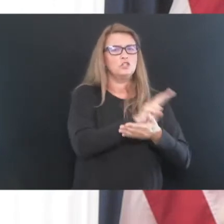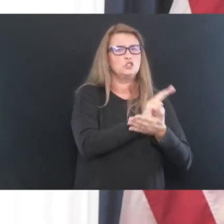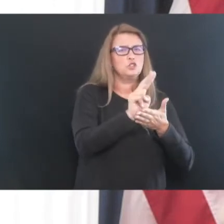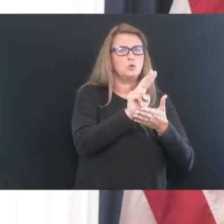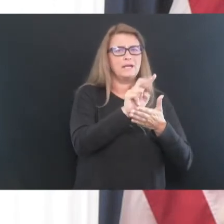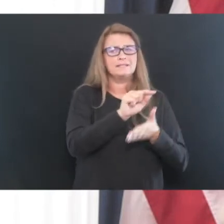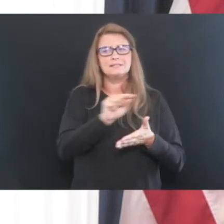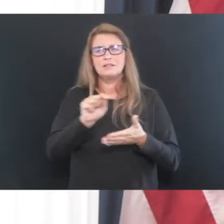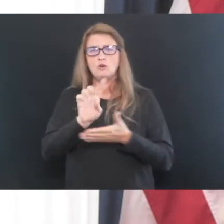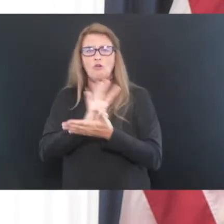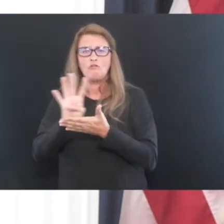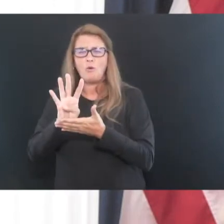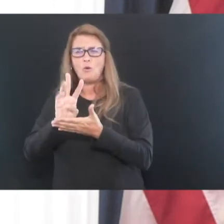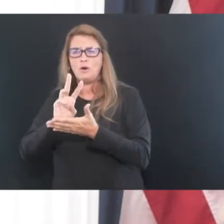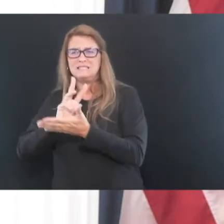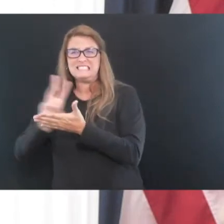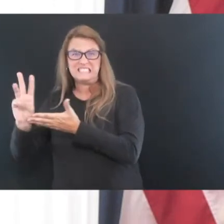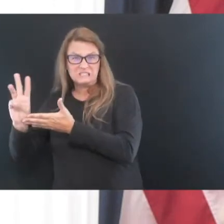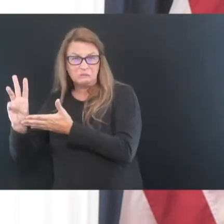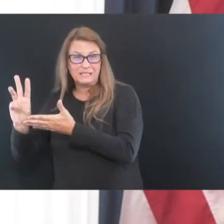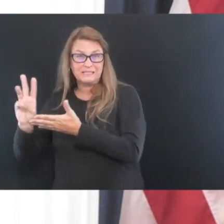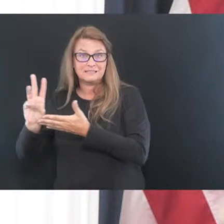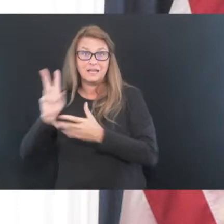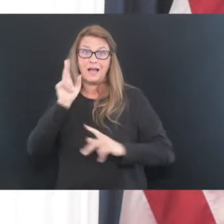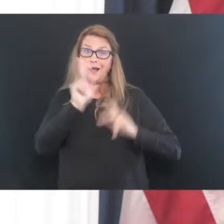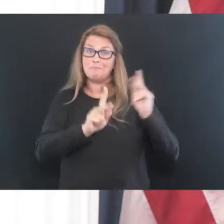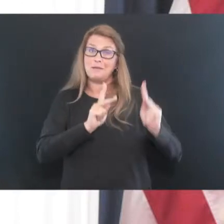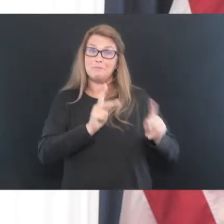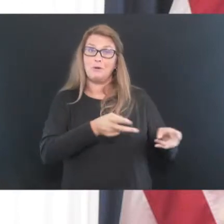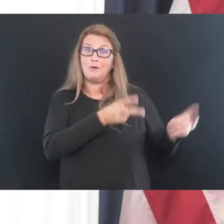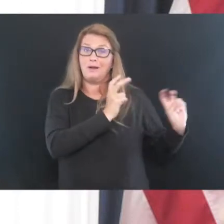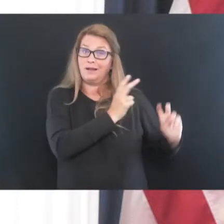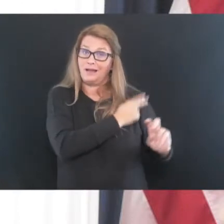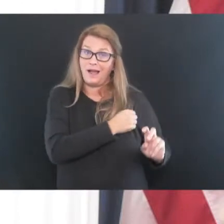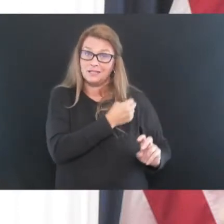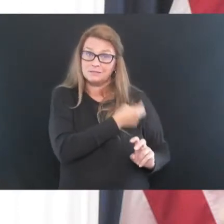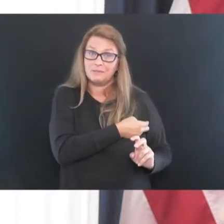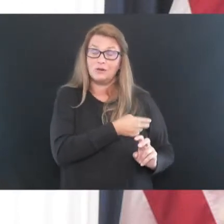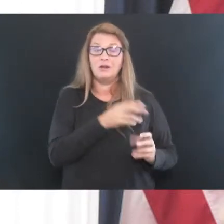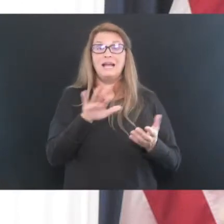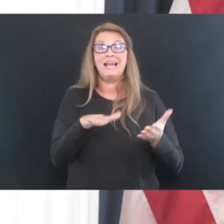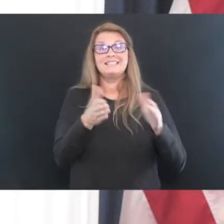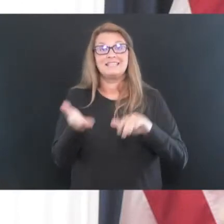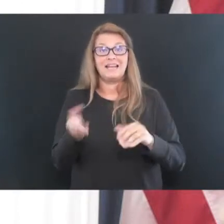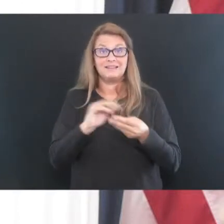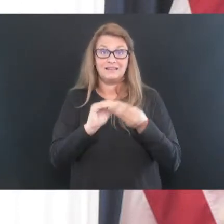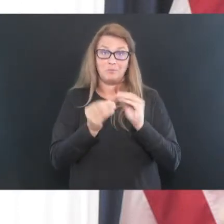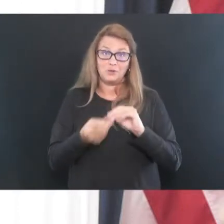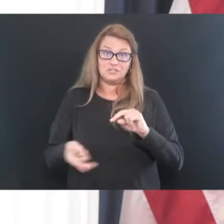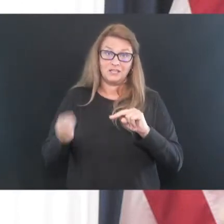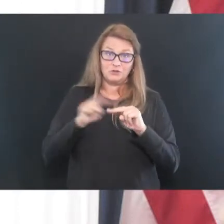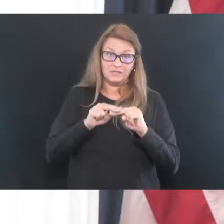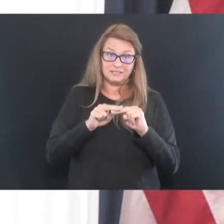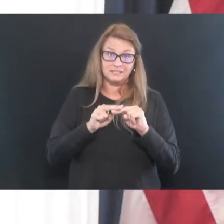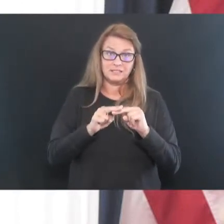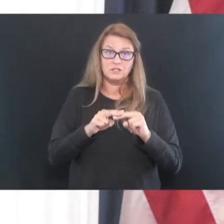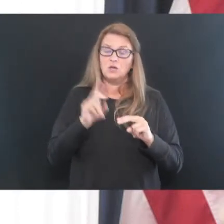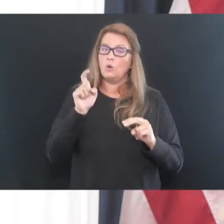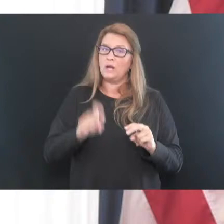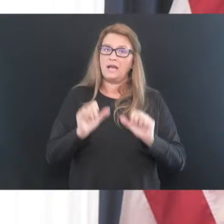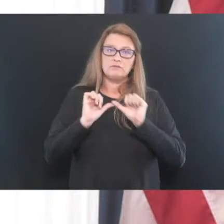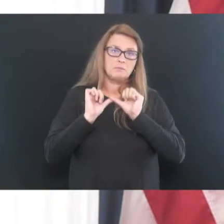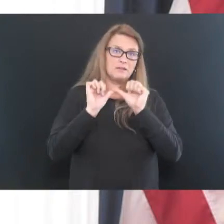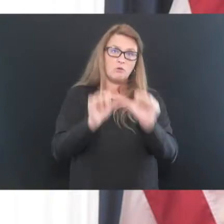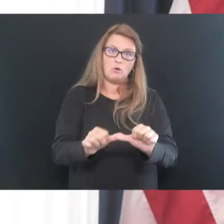maybe even 6 weeks of hospitalization increase and death increases. So we've got to be cognizant